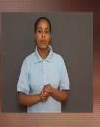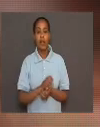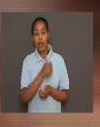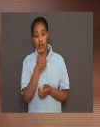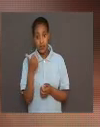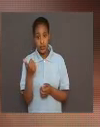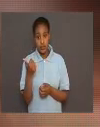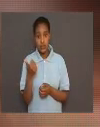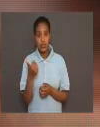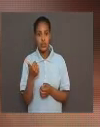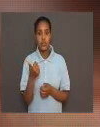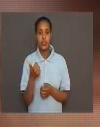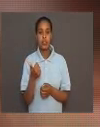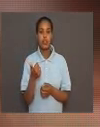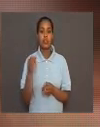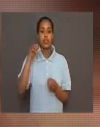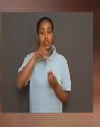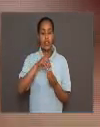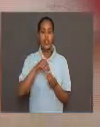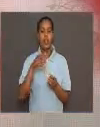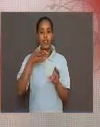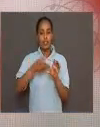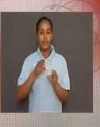other trace gases.